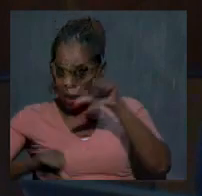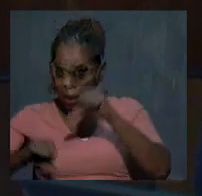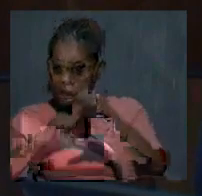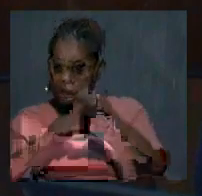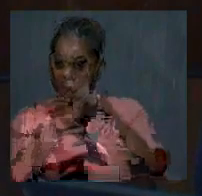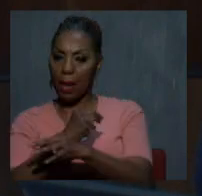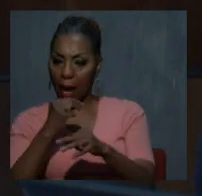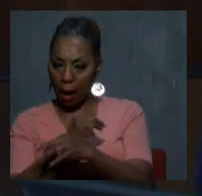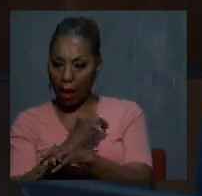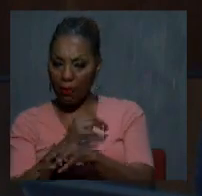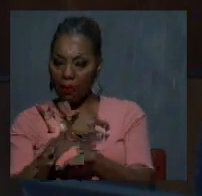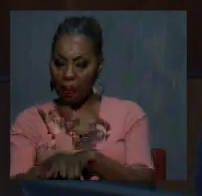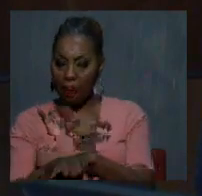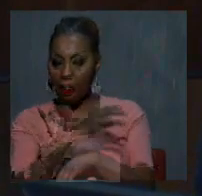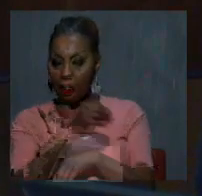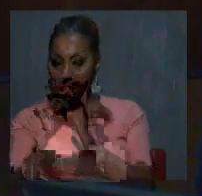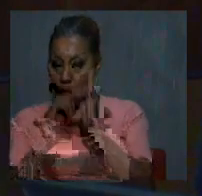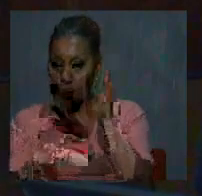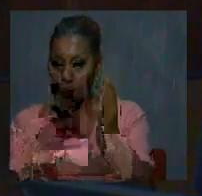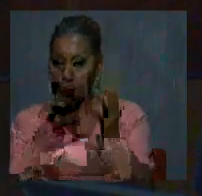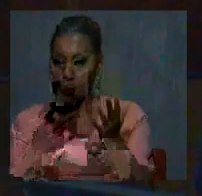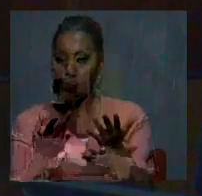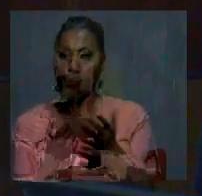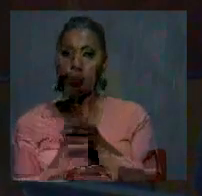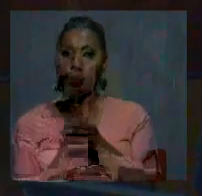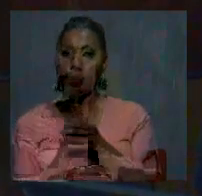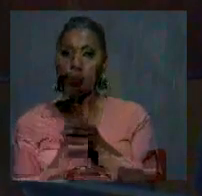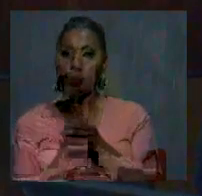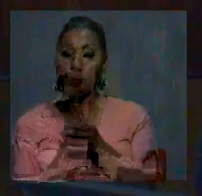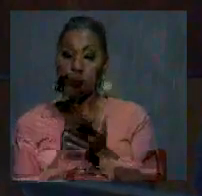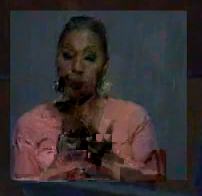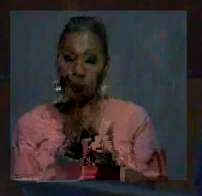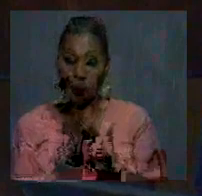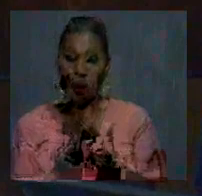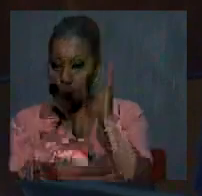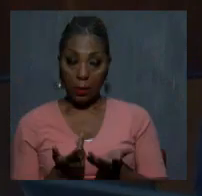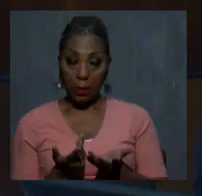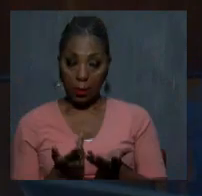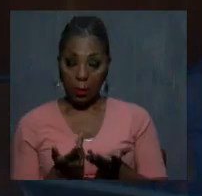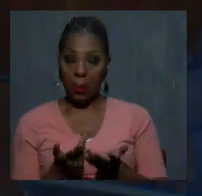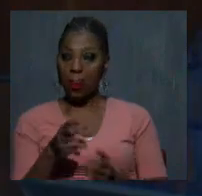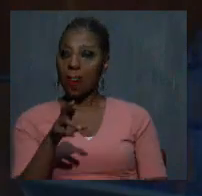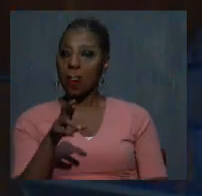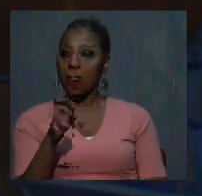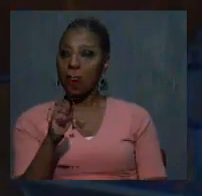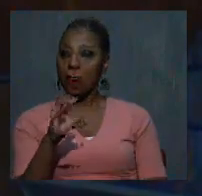math and um, um,